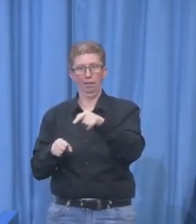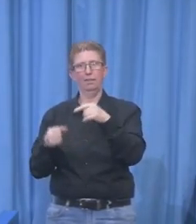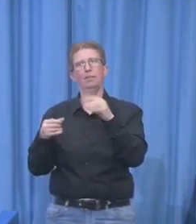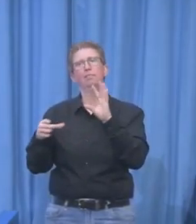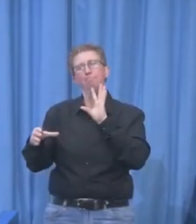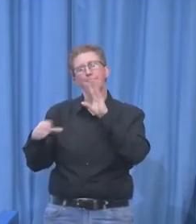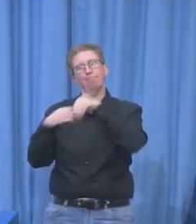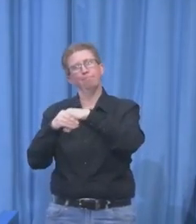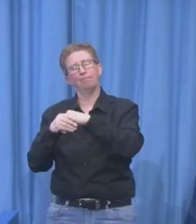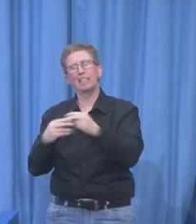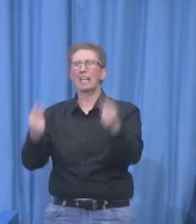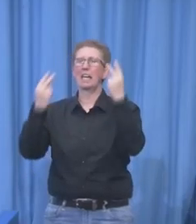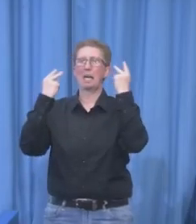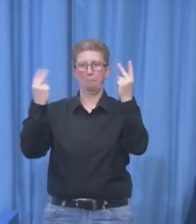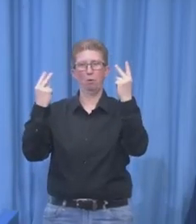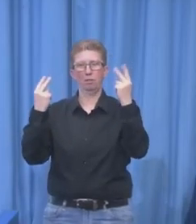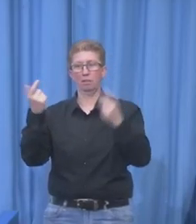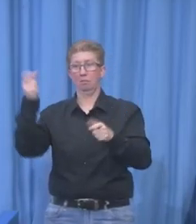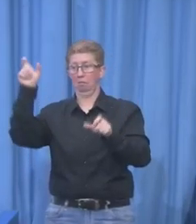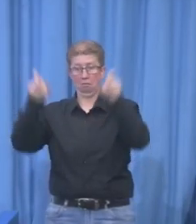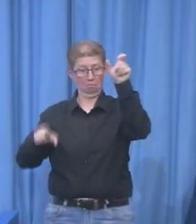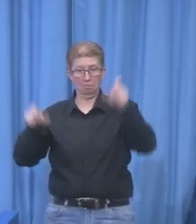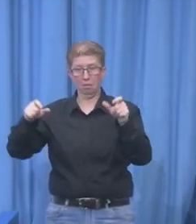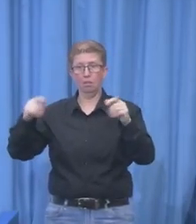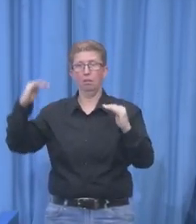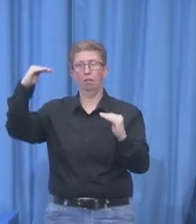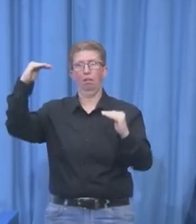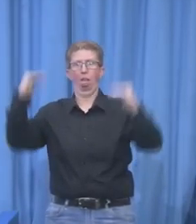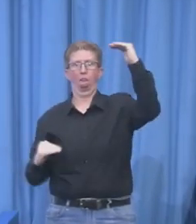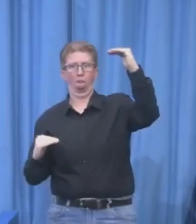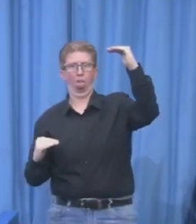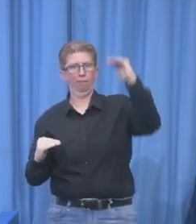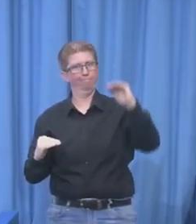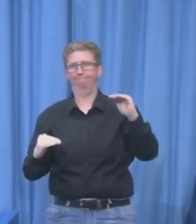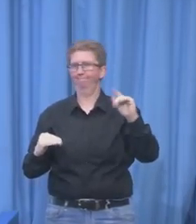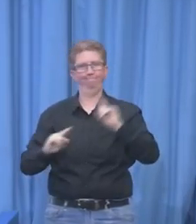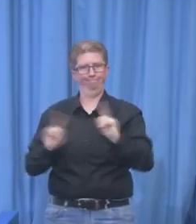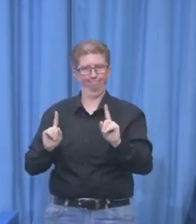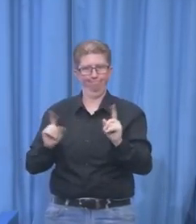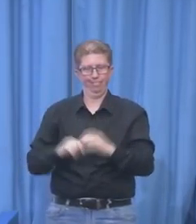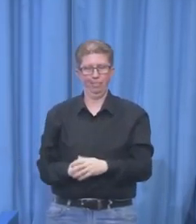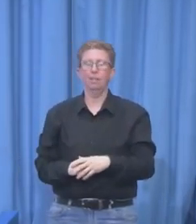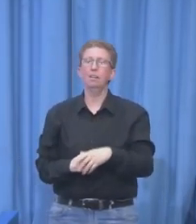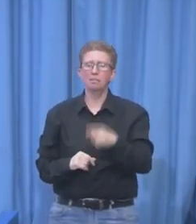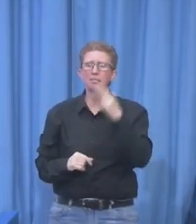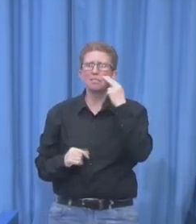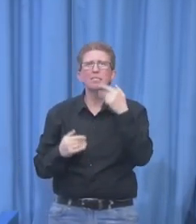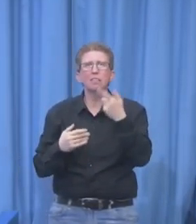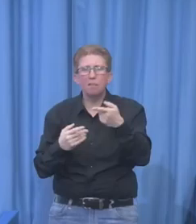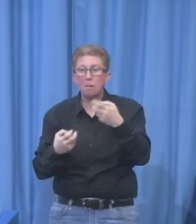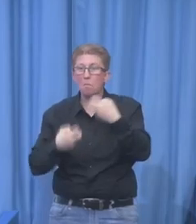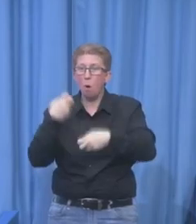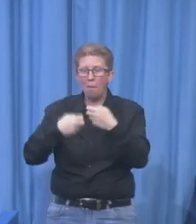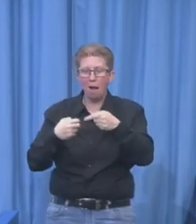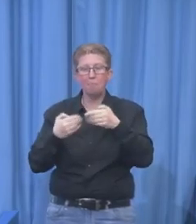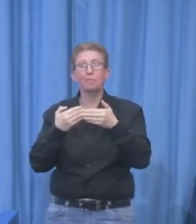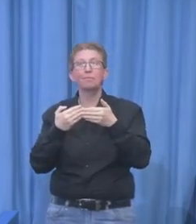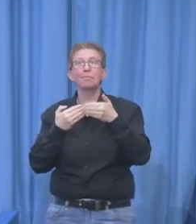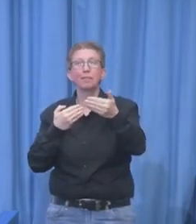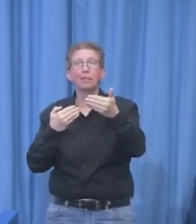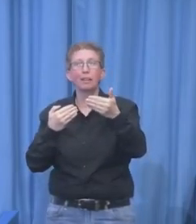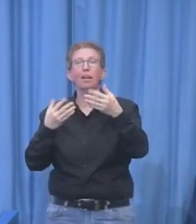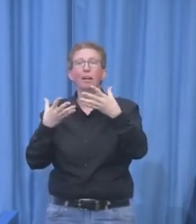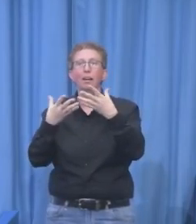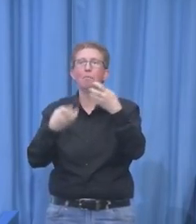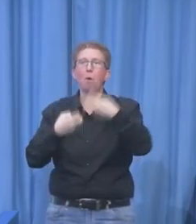new solutions. And before we'll go and dig in, we have to understand what are the challenges.